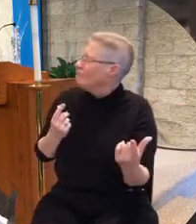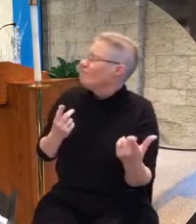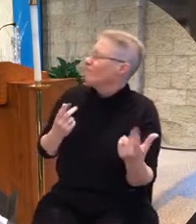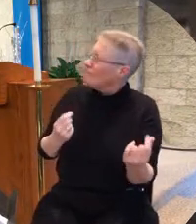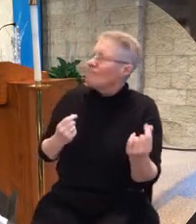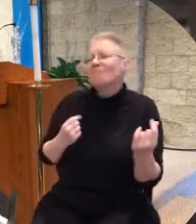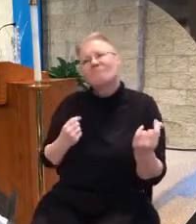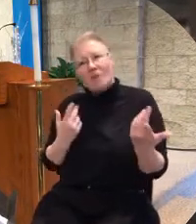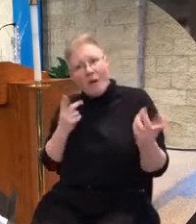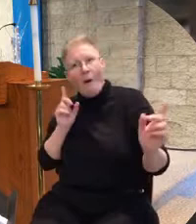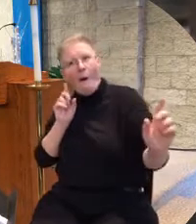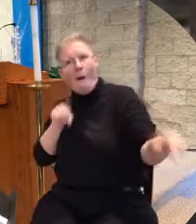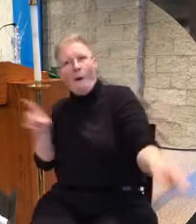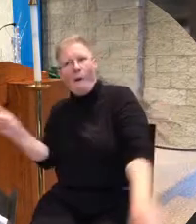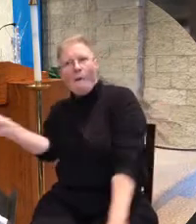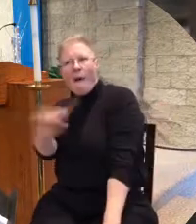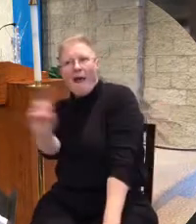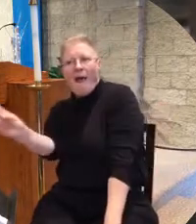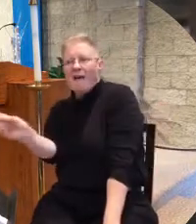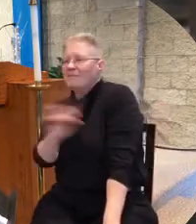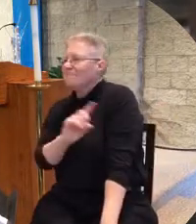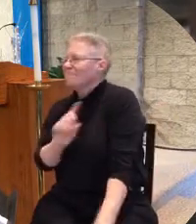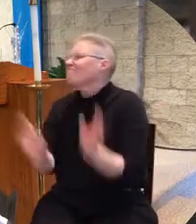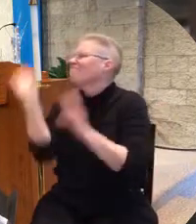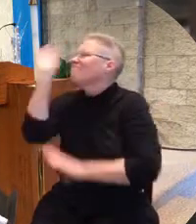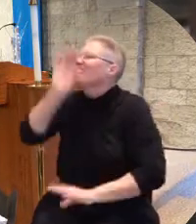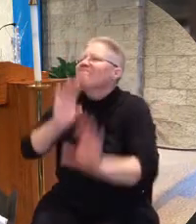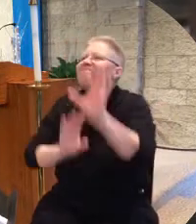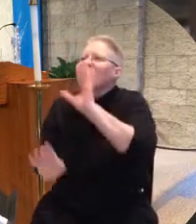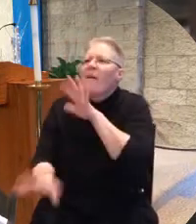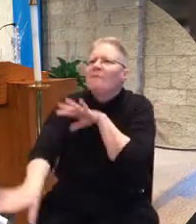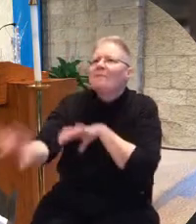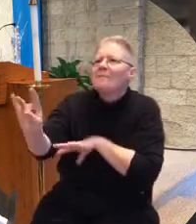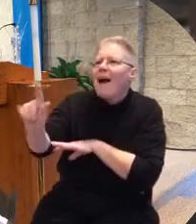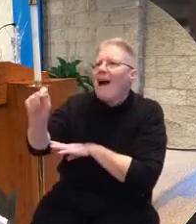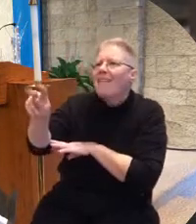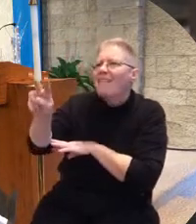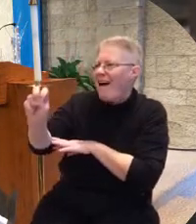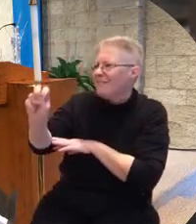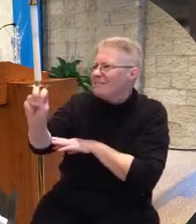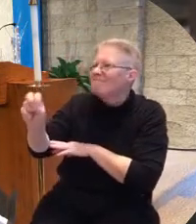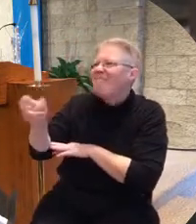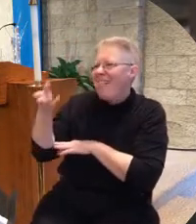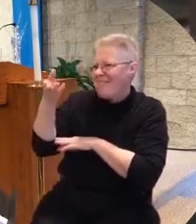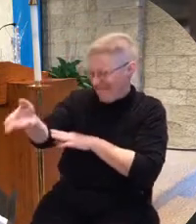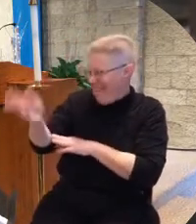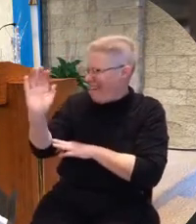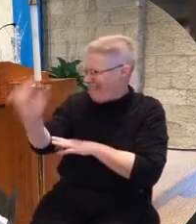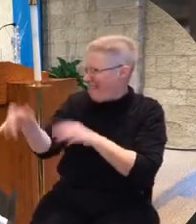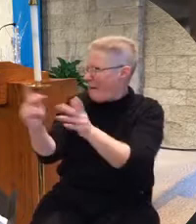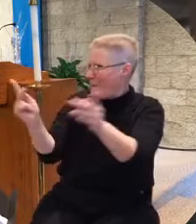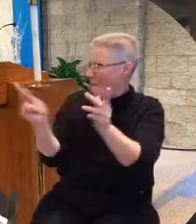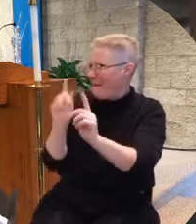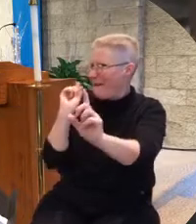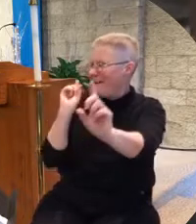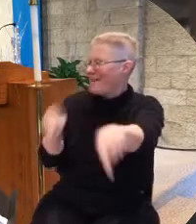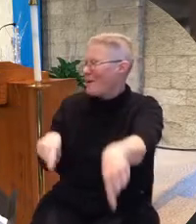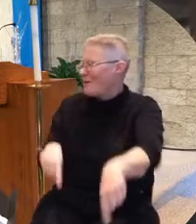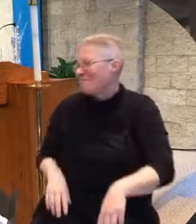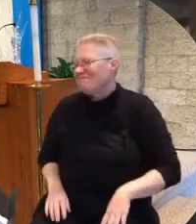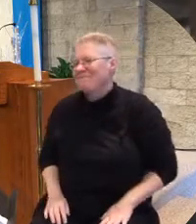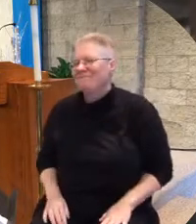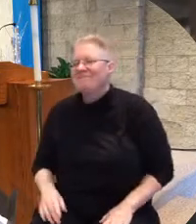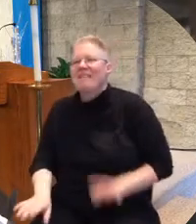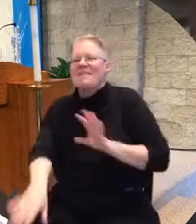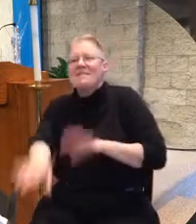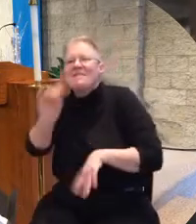what you gonna do? Go, go where the love is. Go,